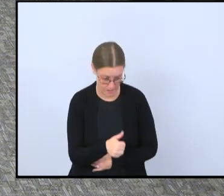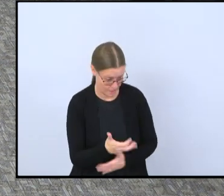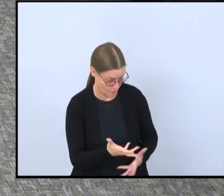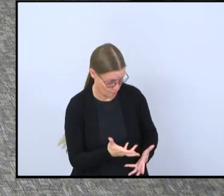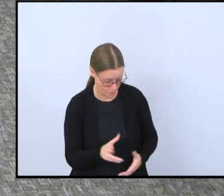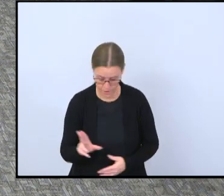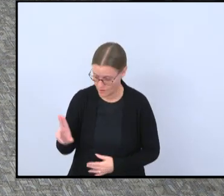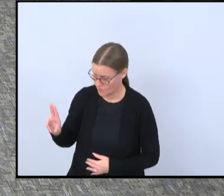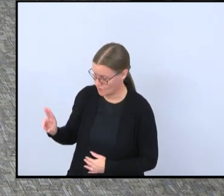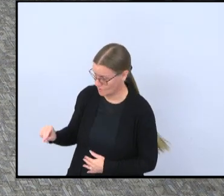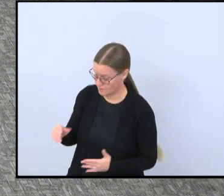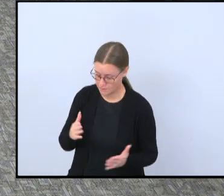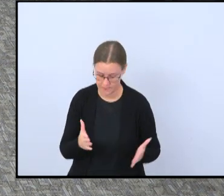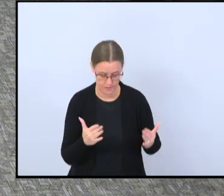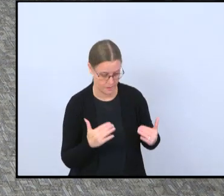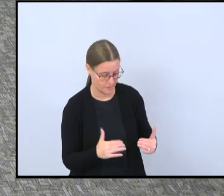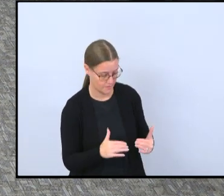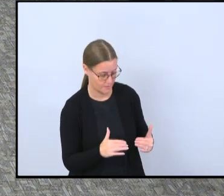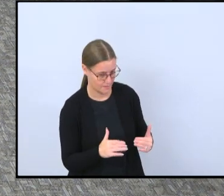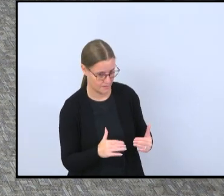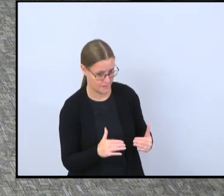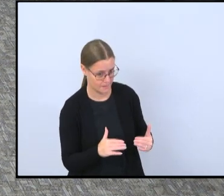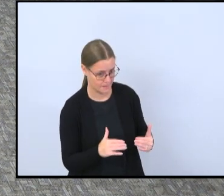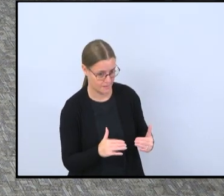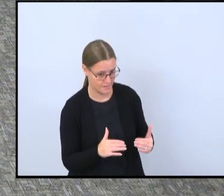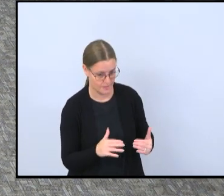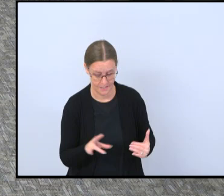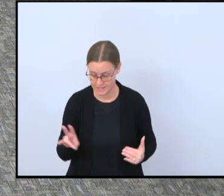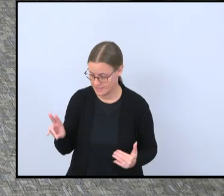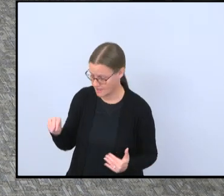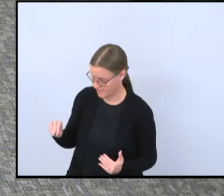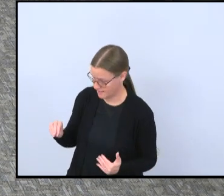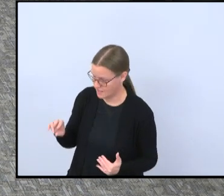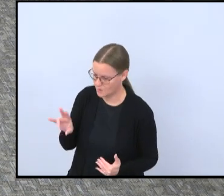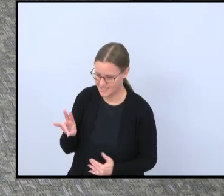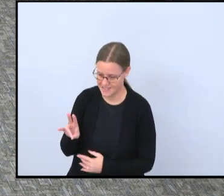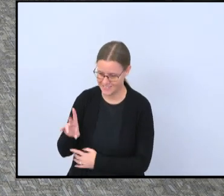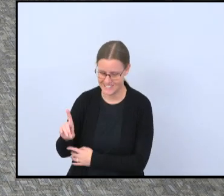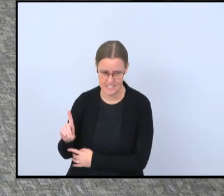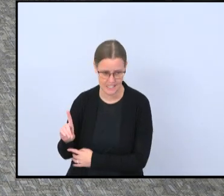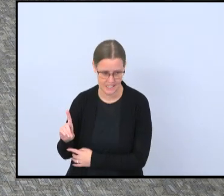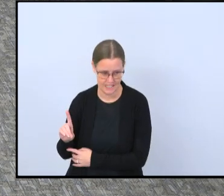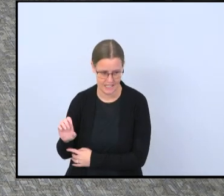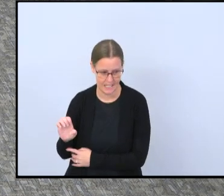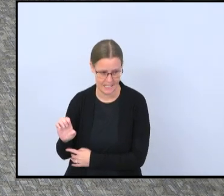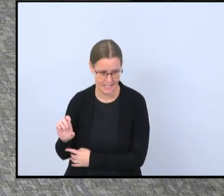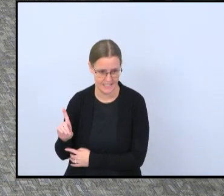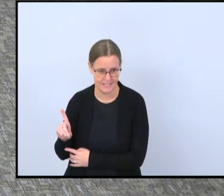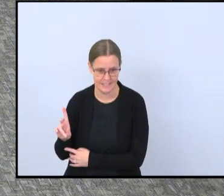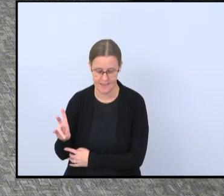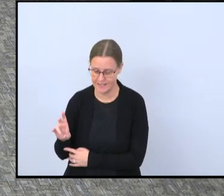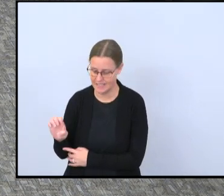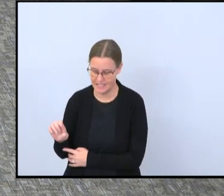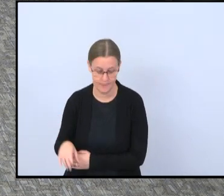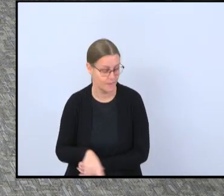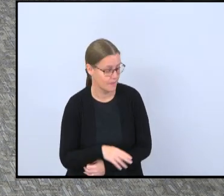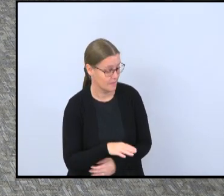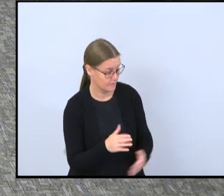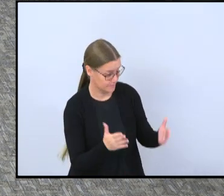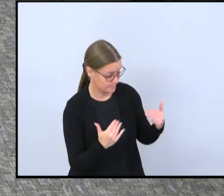No. Mr. Guillory, 7E. 7E. Recuse. Okay, and Mr. Patton? No,